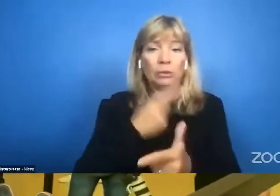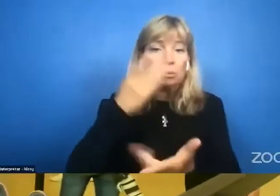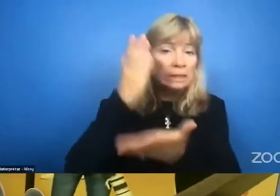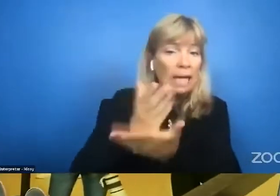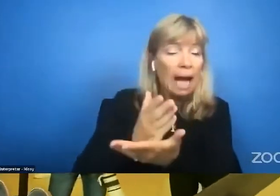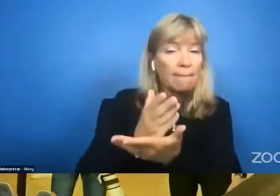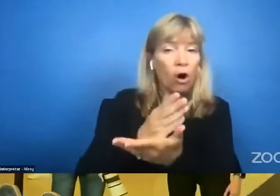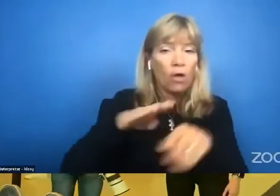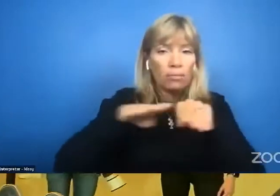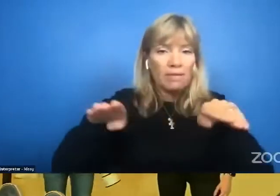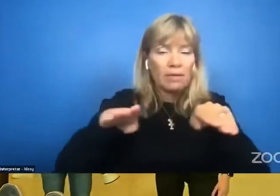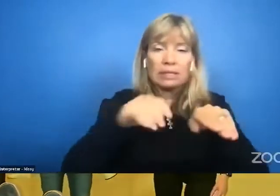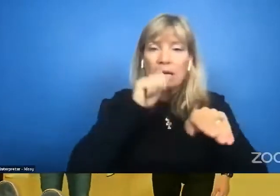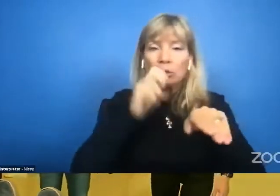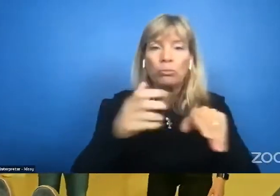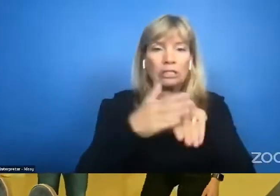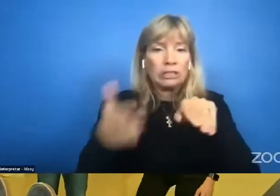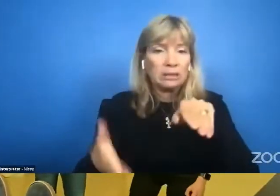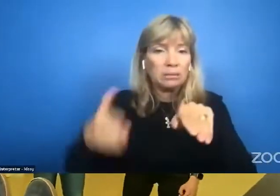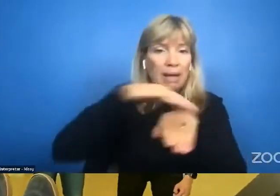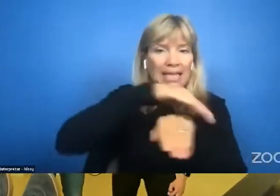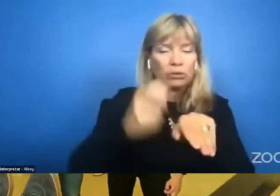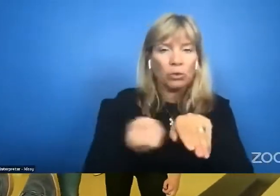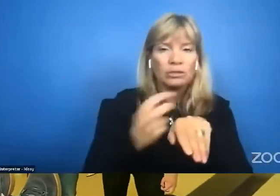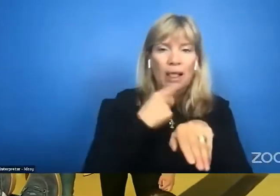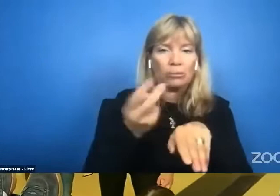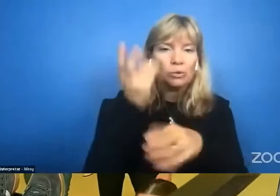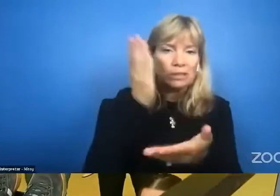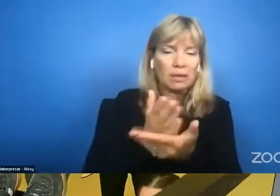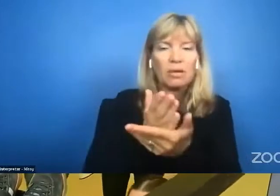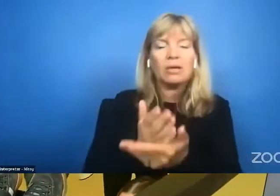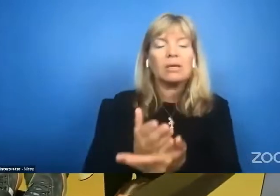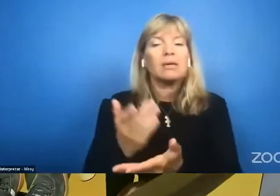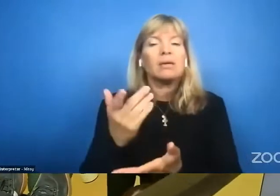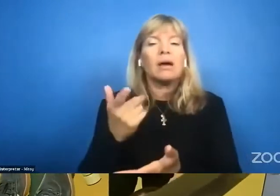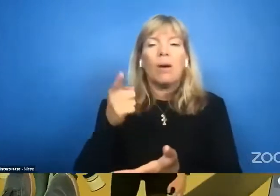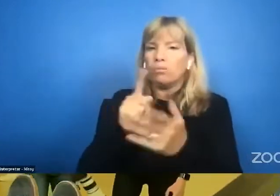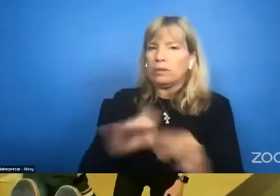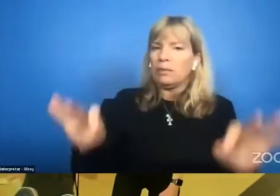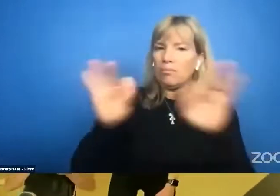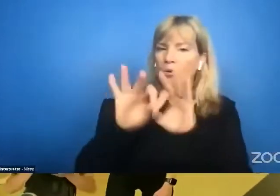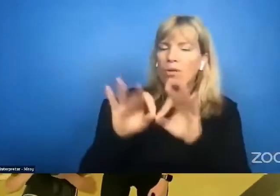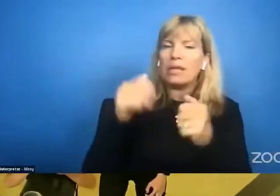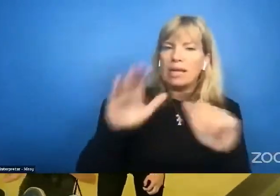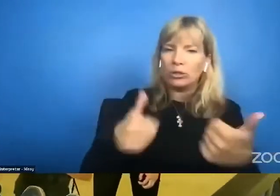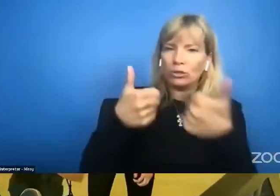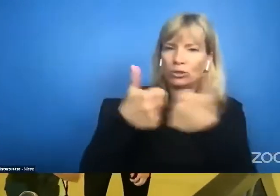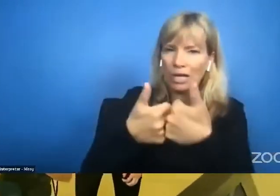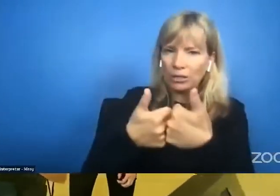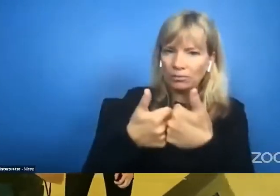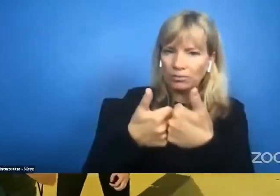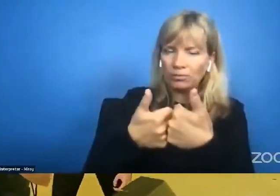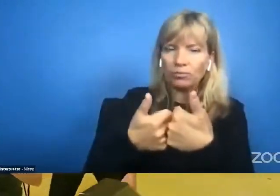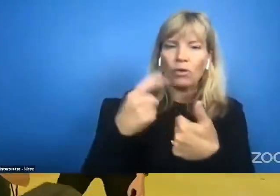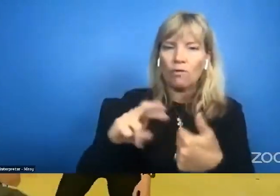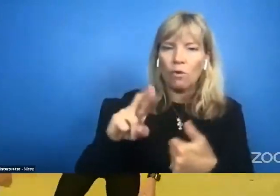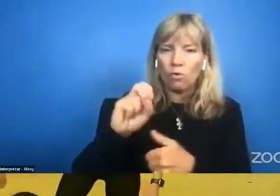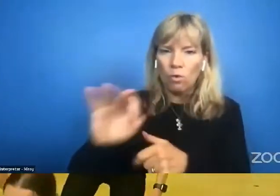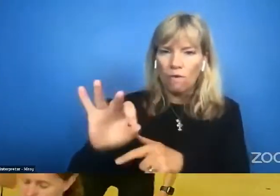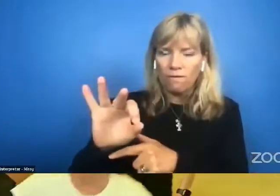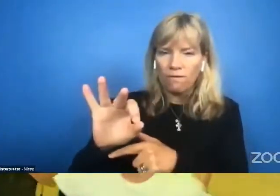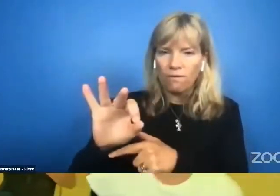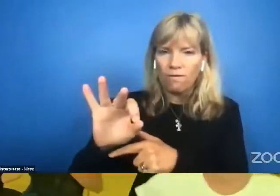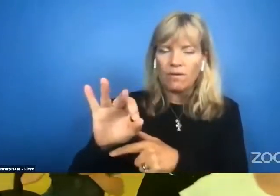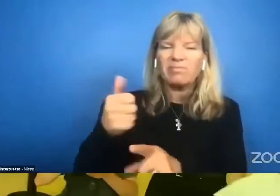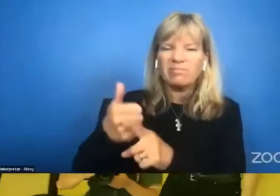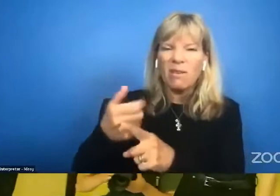space. And this is what is key. The next challenge now for Rolf, the pilot for